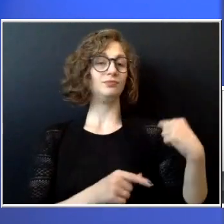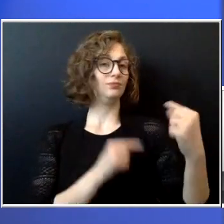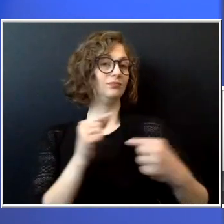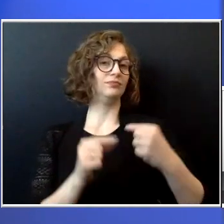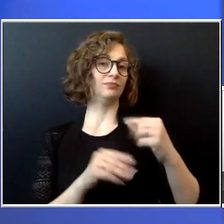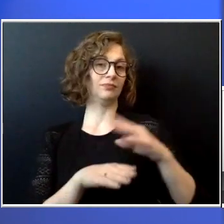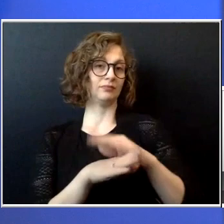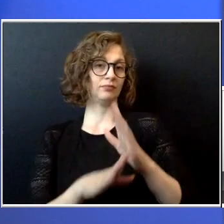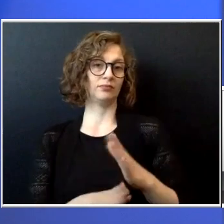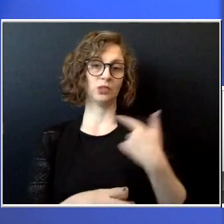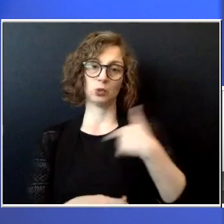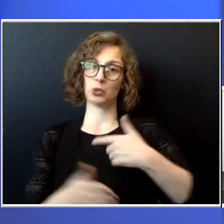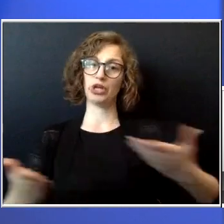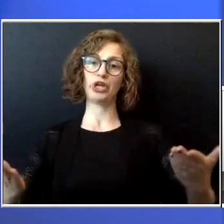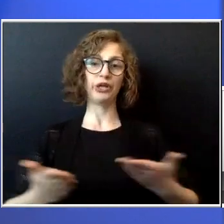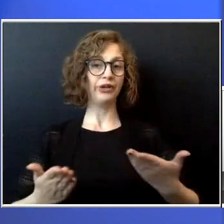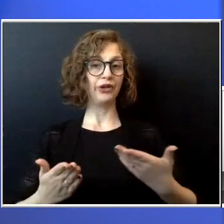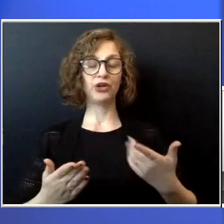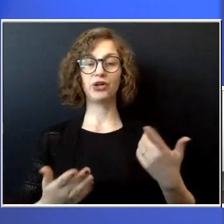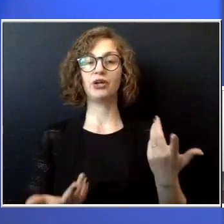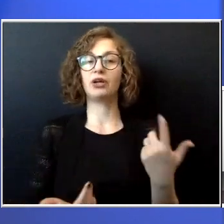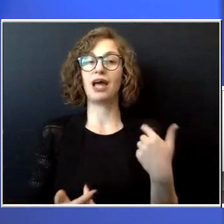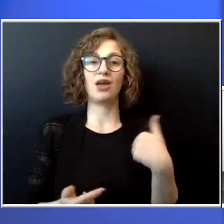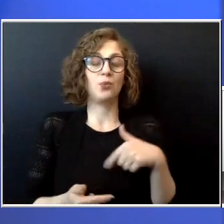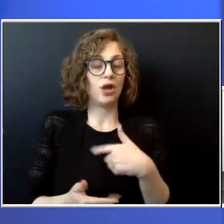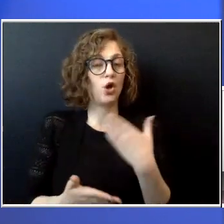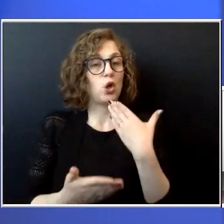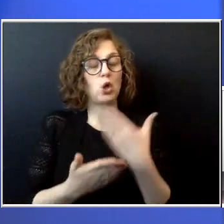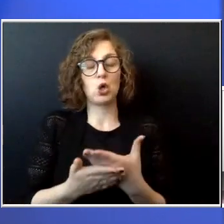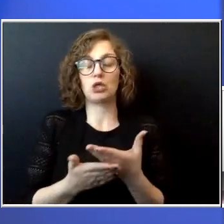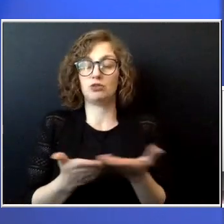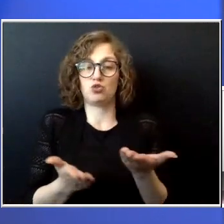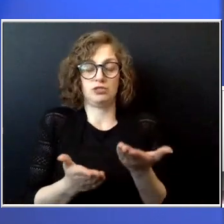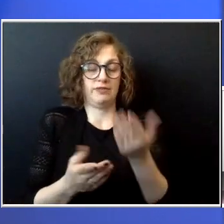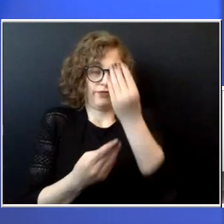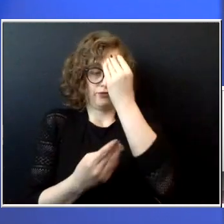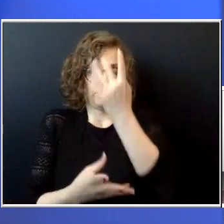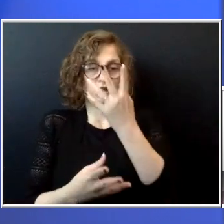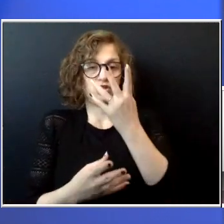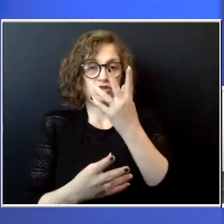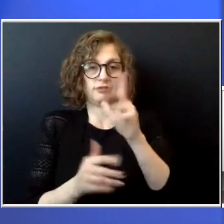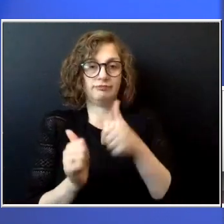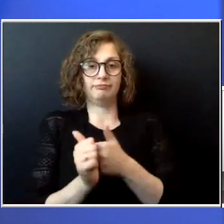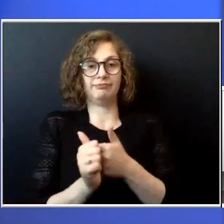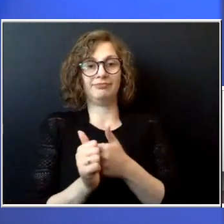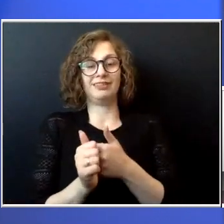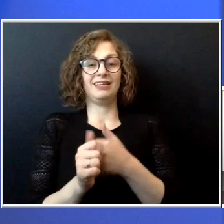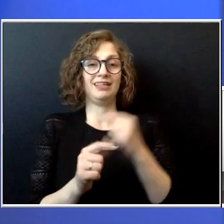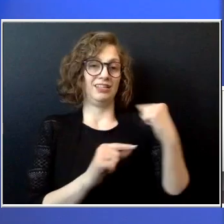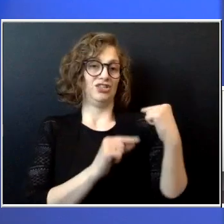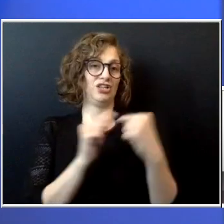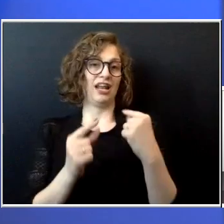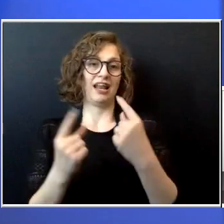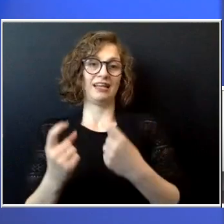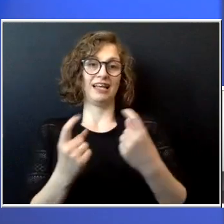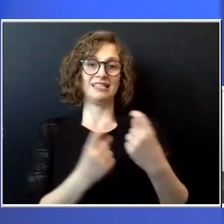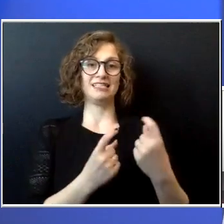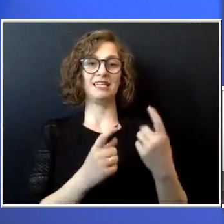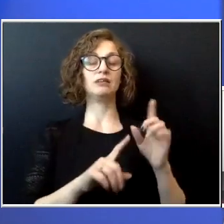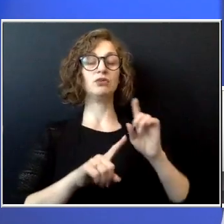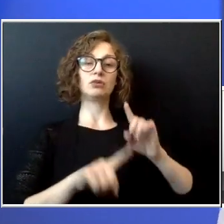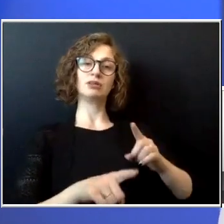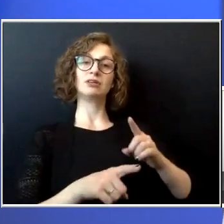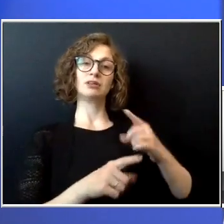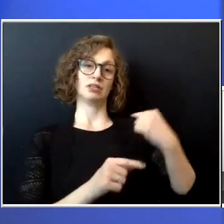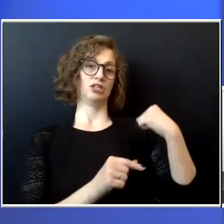trusted source of information on genetic testing. Coming for a genetic counseling appointment is not just about